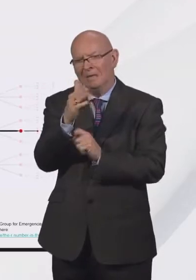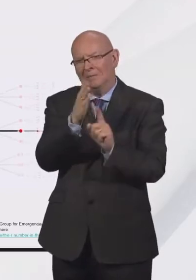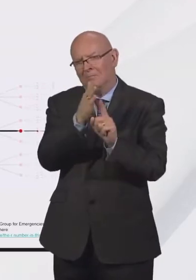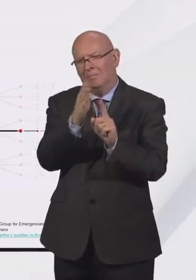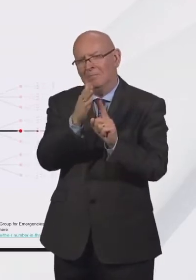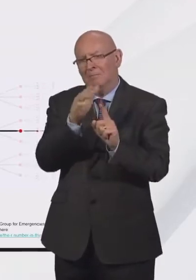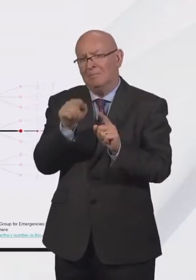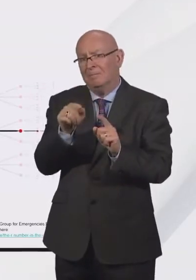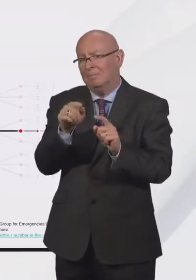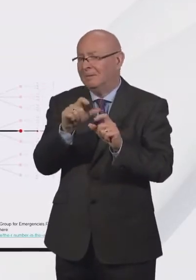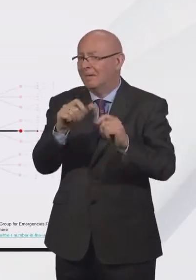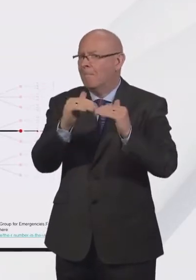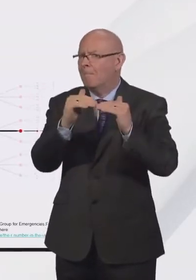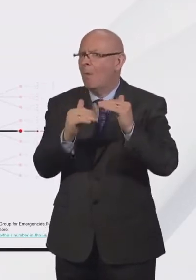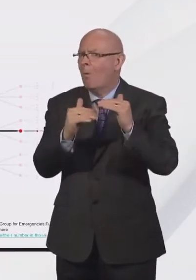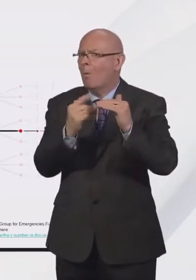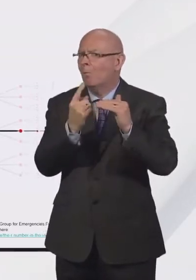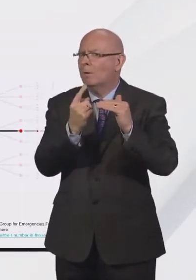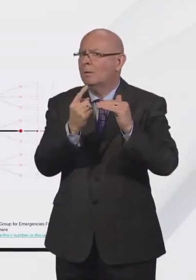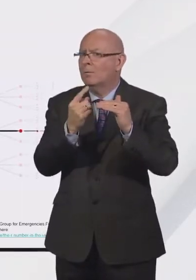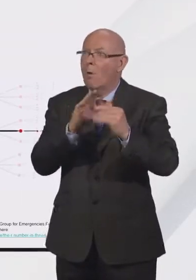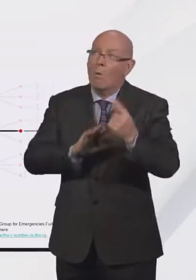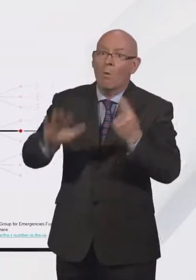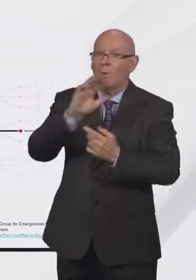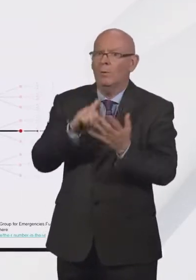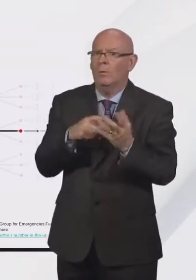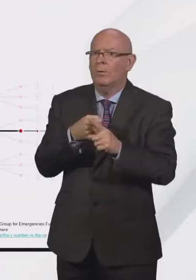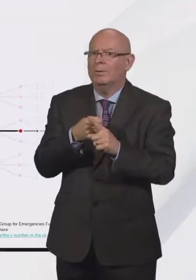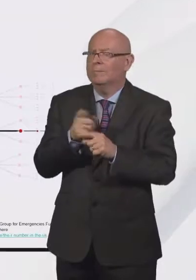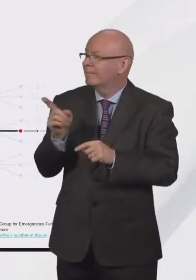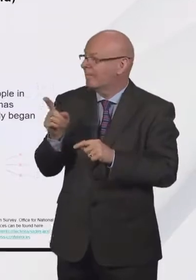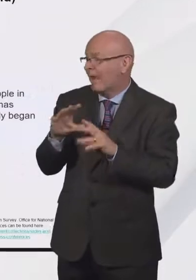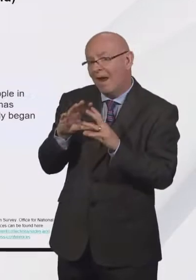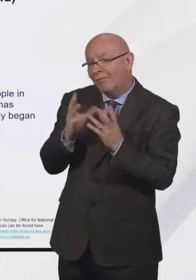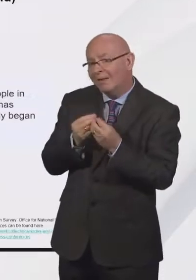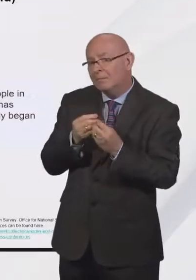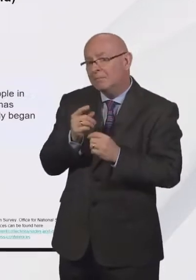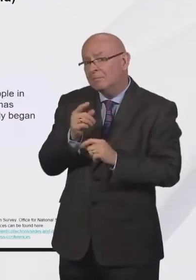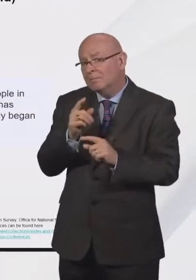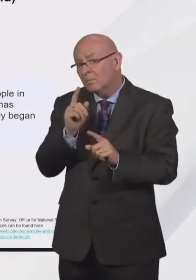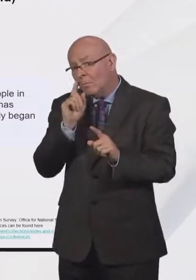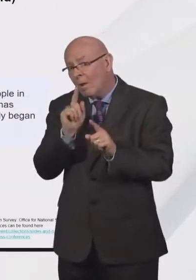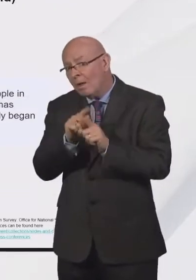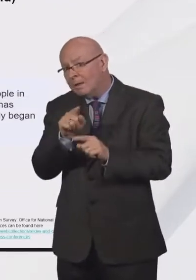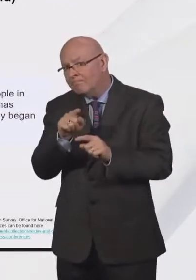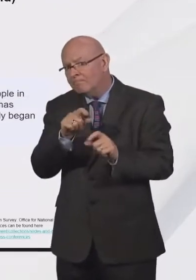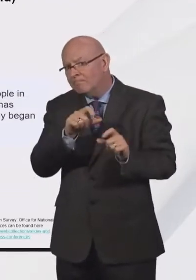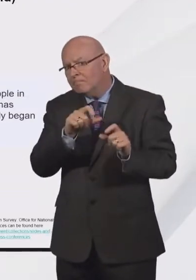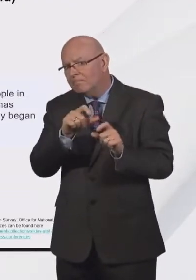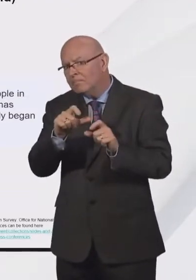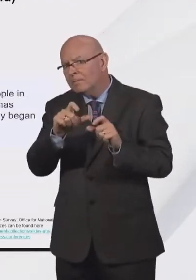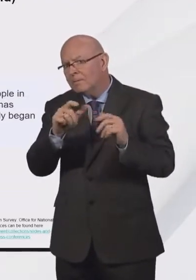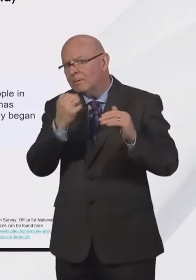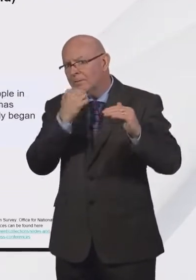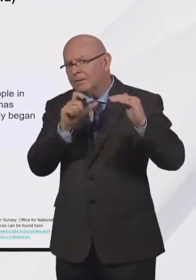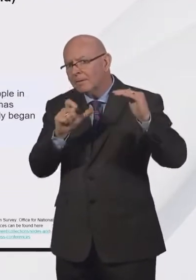rate of something between 2 and 4% per day. Next slide, please. This indicates from